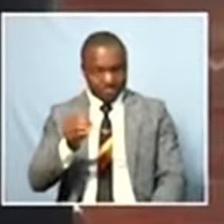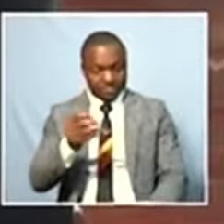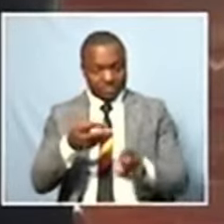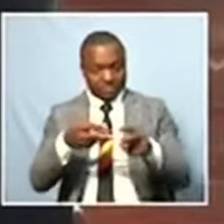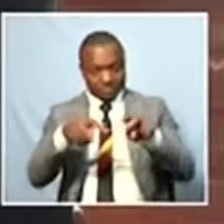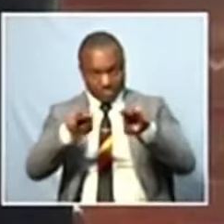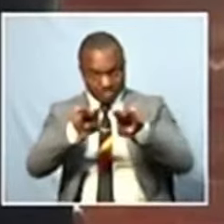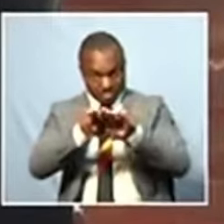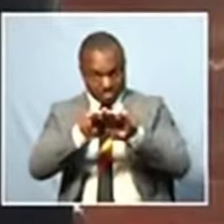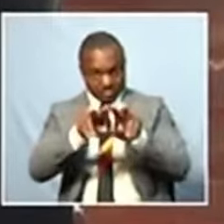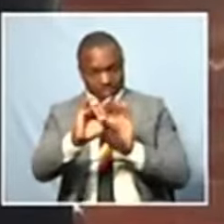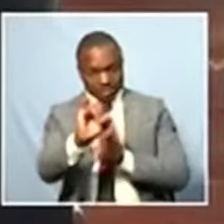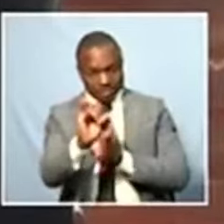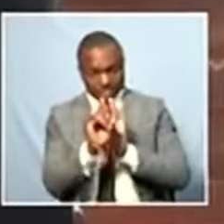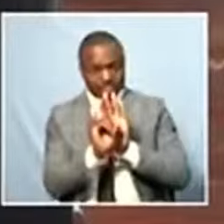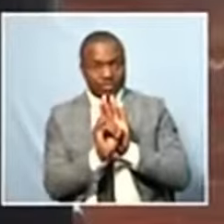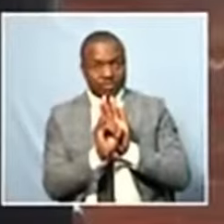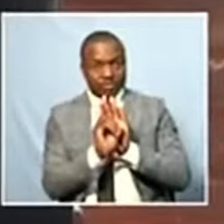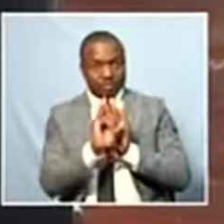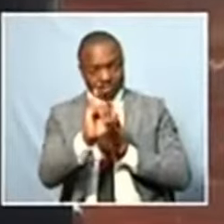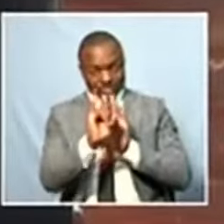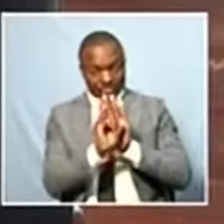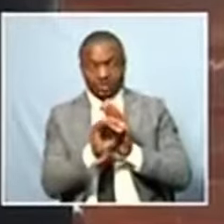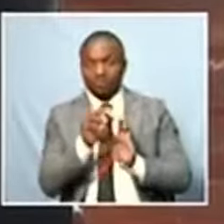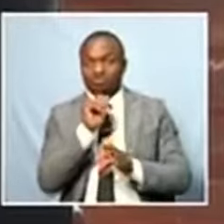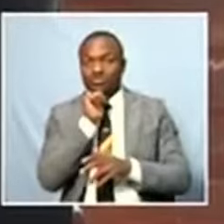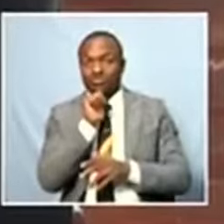values or importations are not